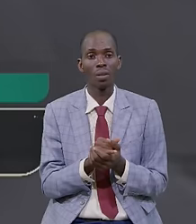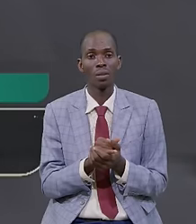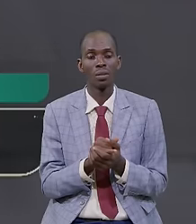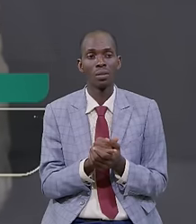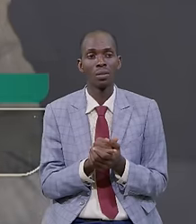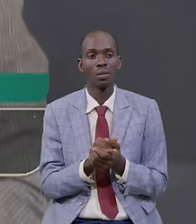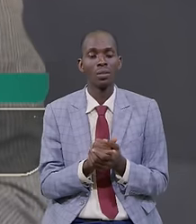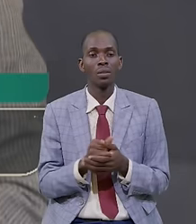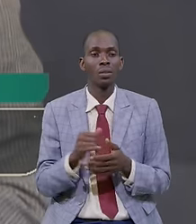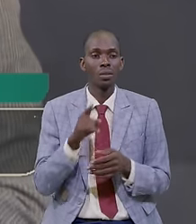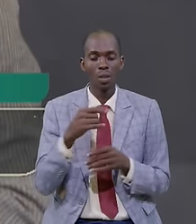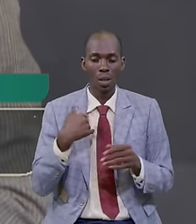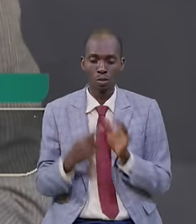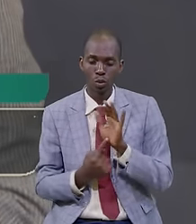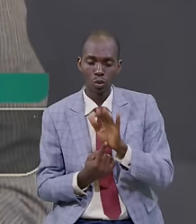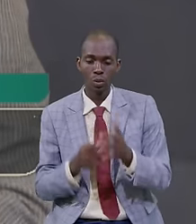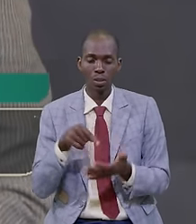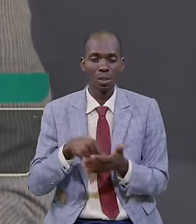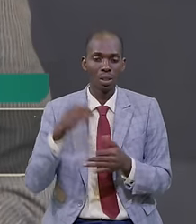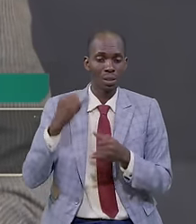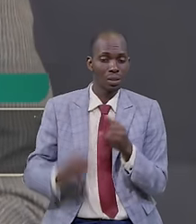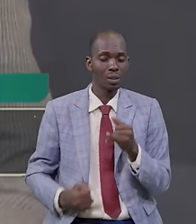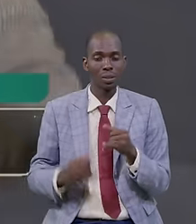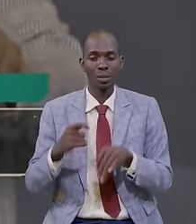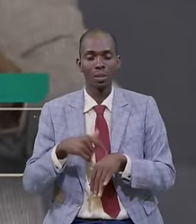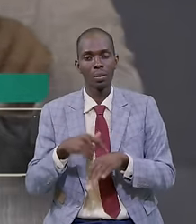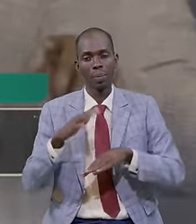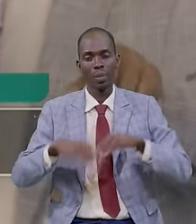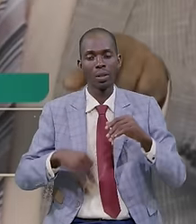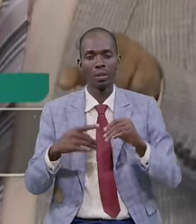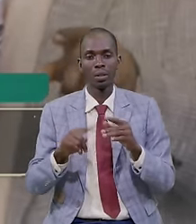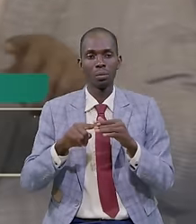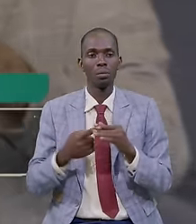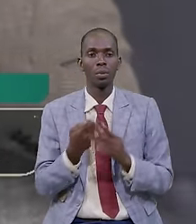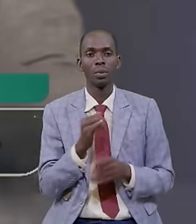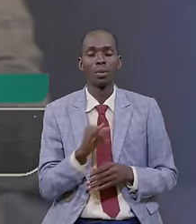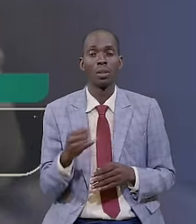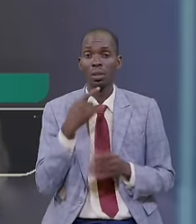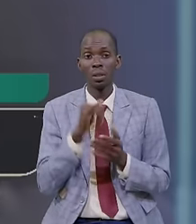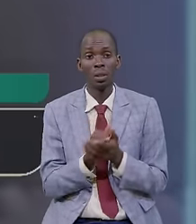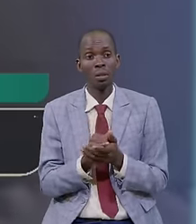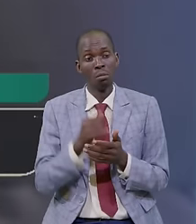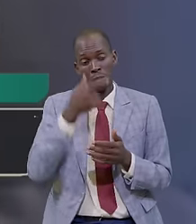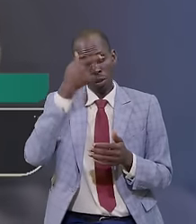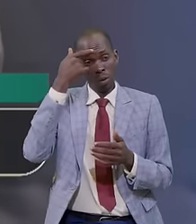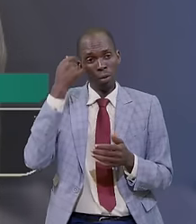end, than at the beginning. It says, inasmuch as